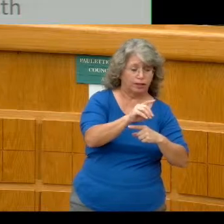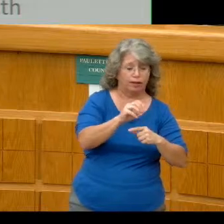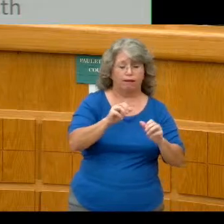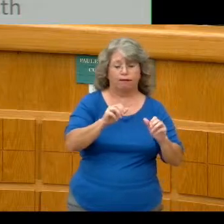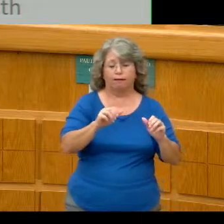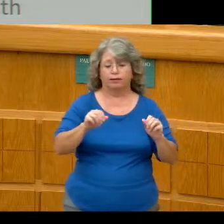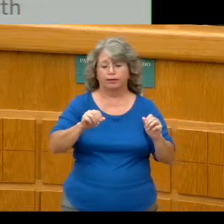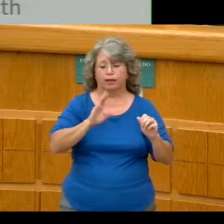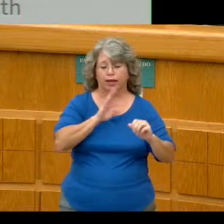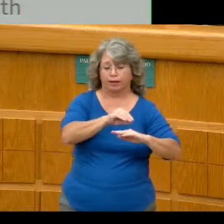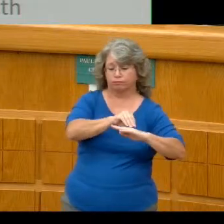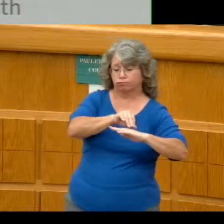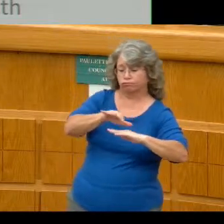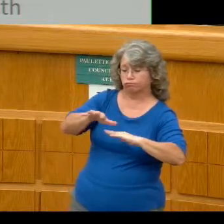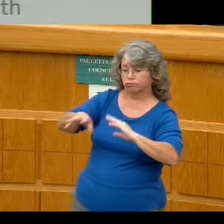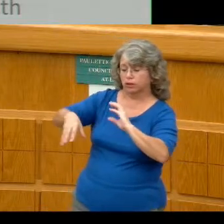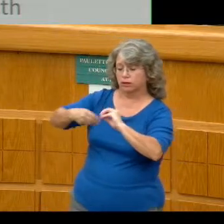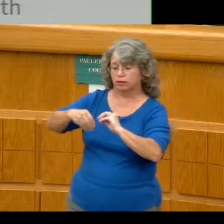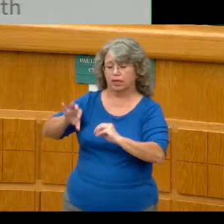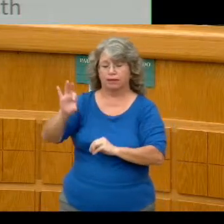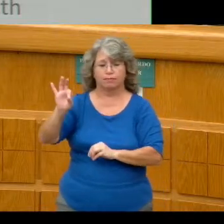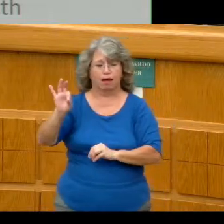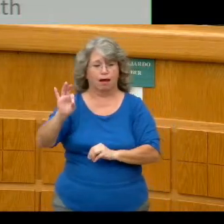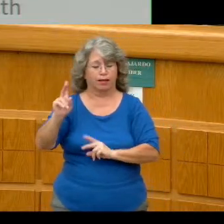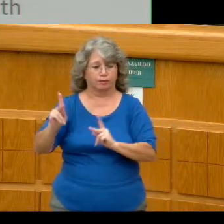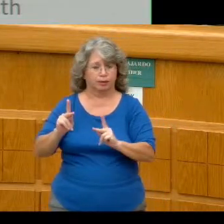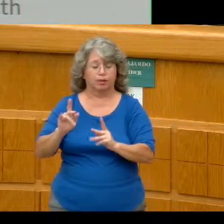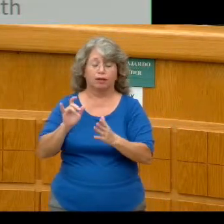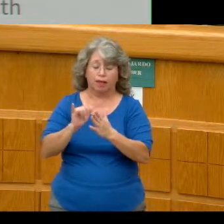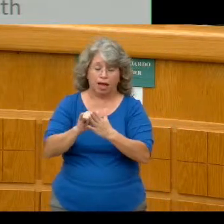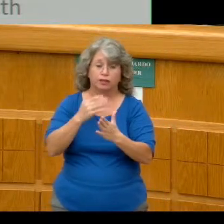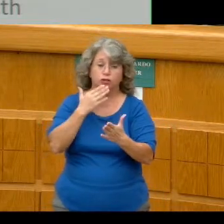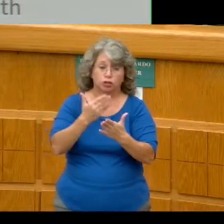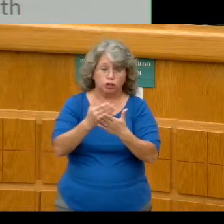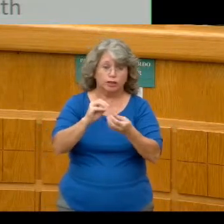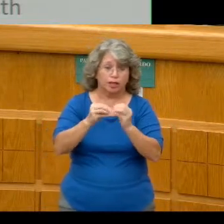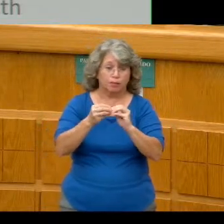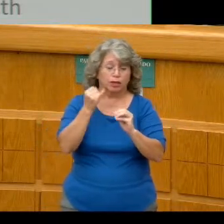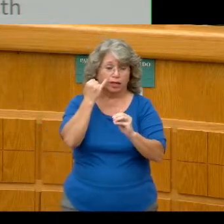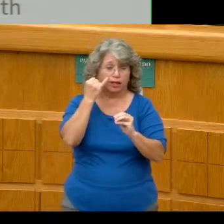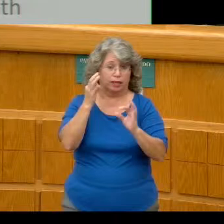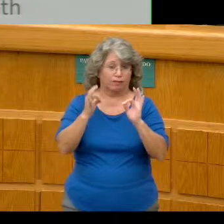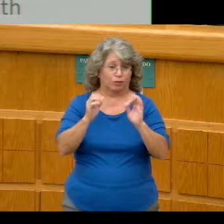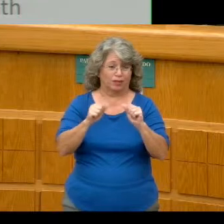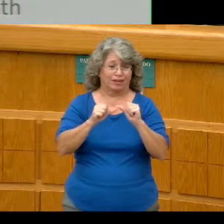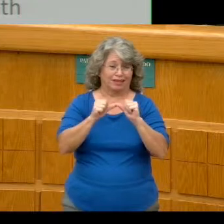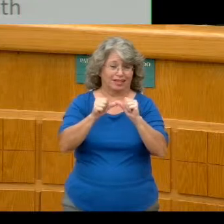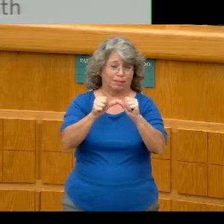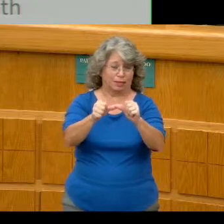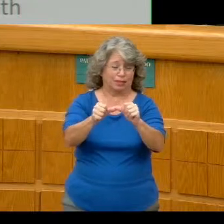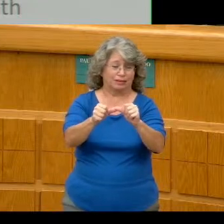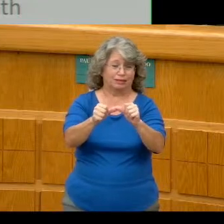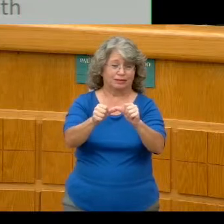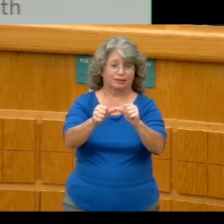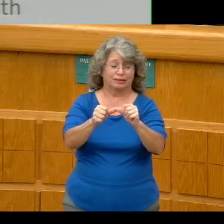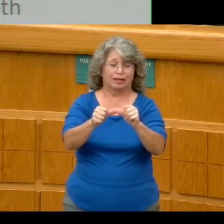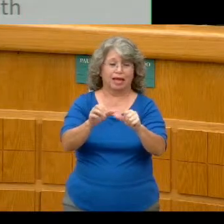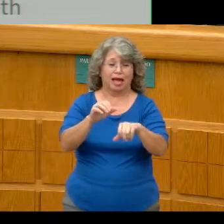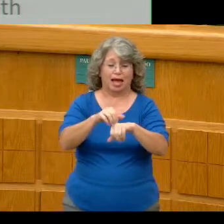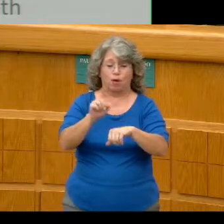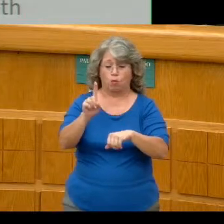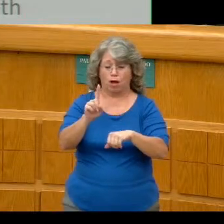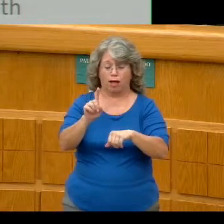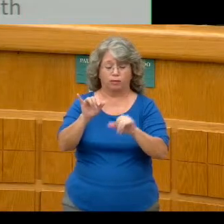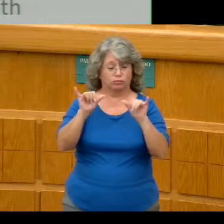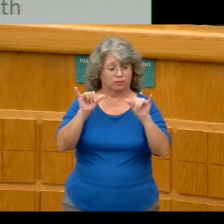an extinguishing pattern. If we can hold that. If we can't hold it, we're not too far below 1. At 1, we stay the same. If we